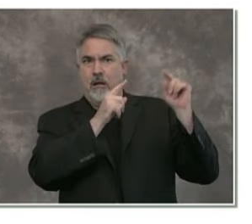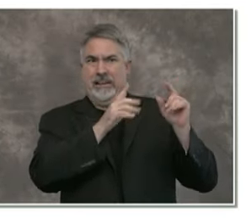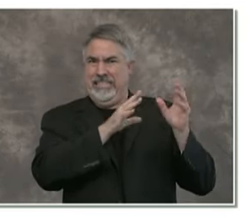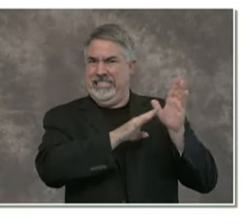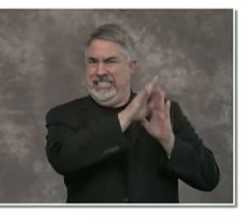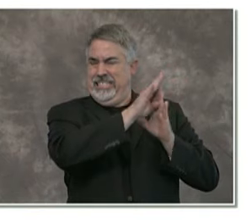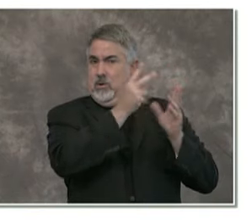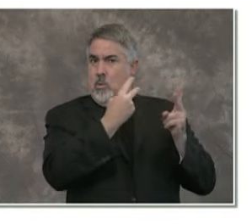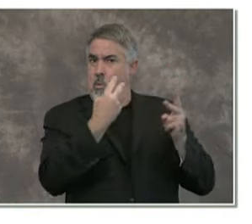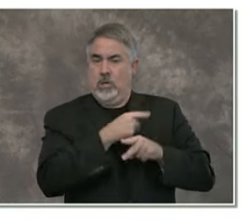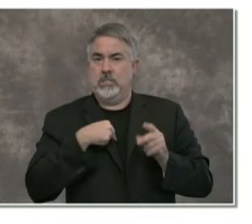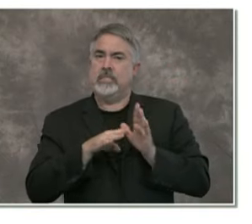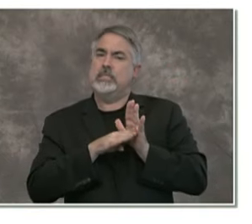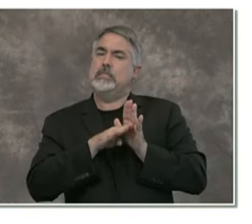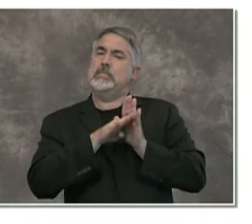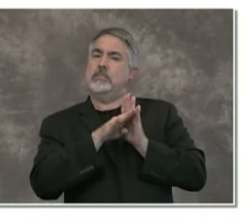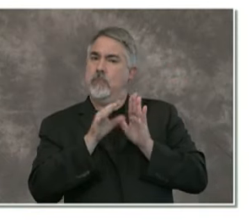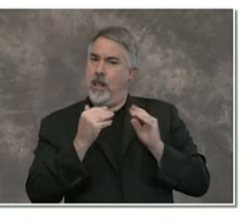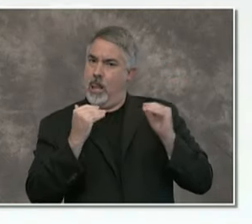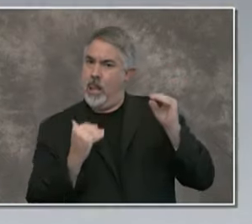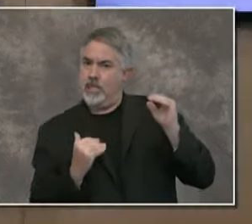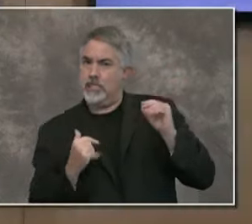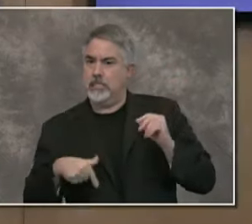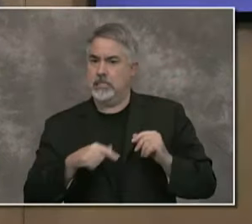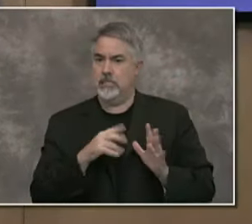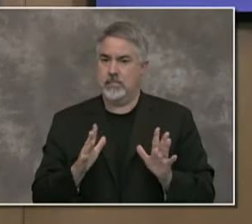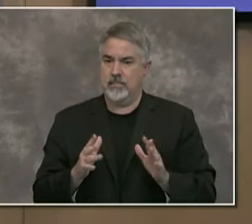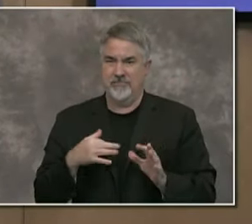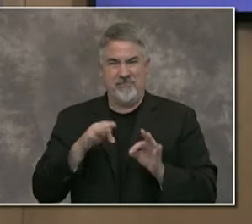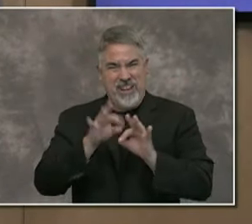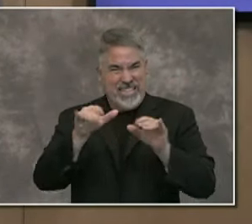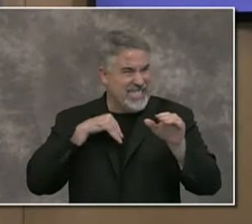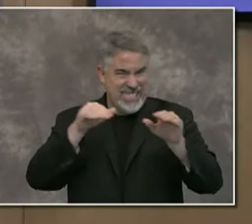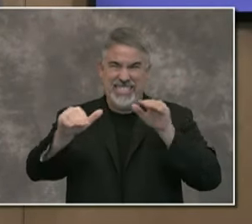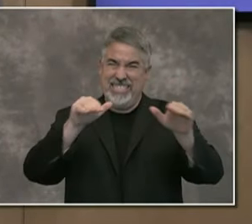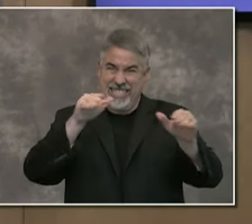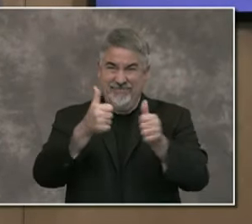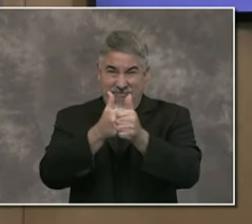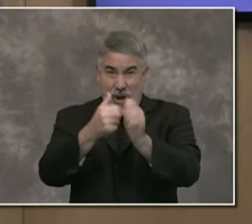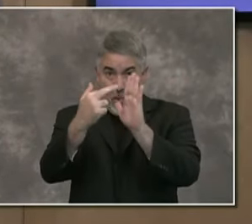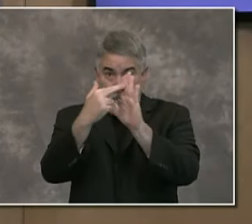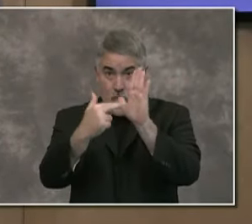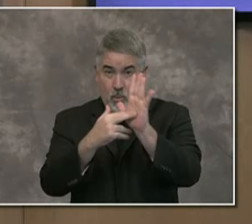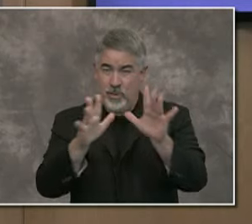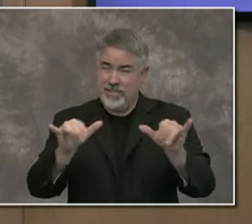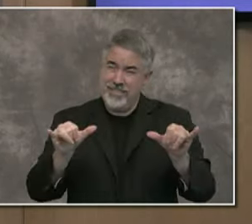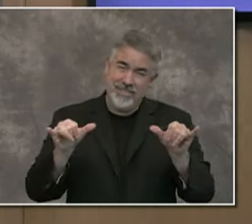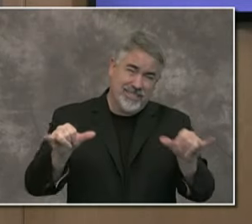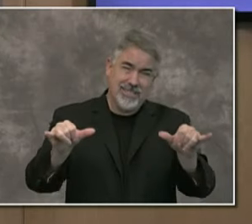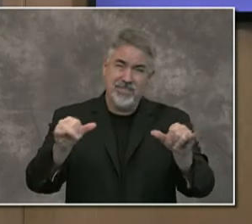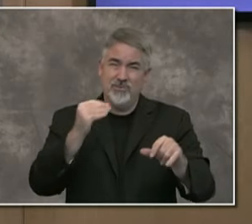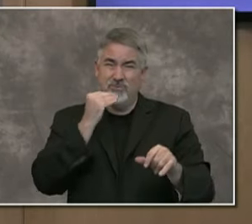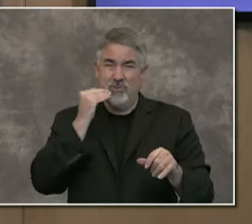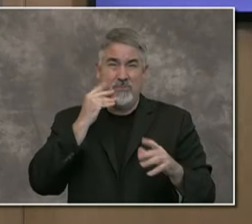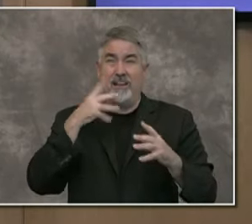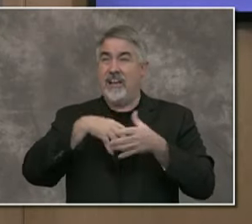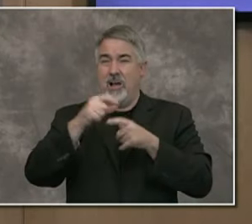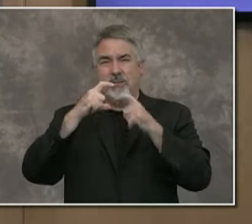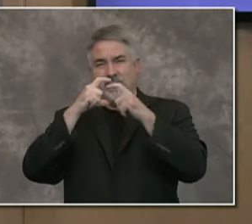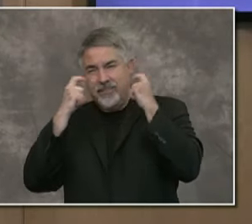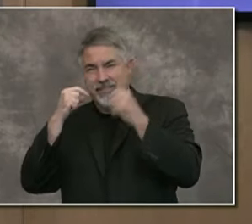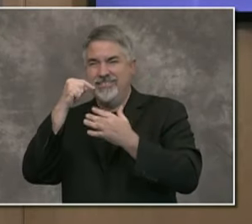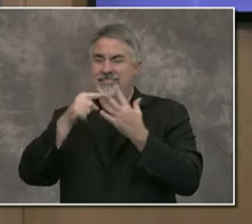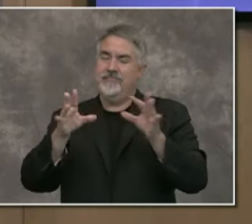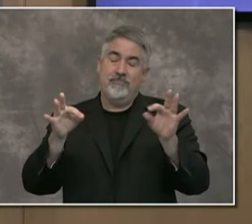the course. The progress that we are seeing in San Diego and the progress that we are seeing in California is a result of